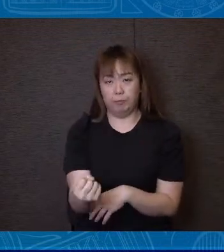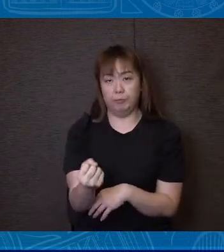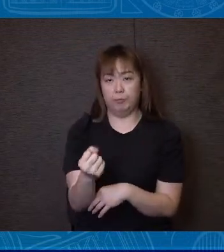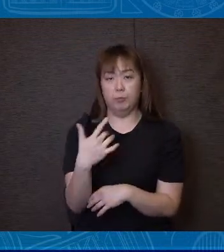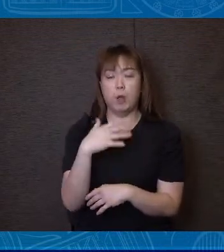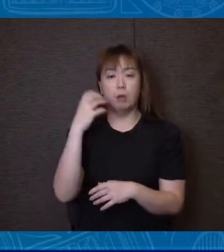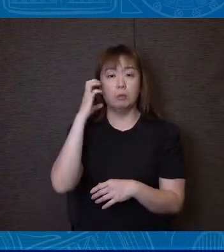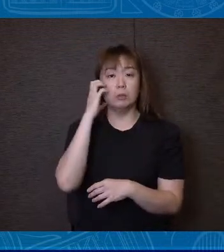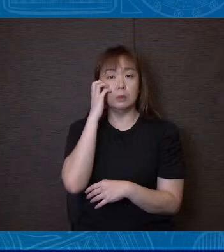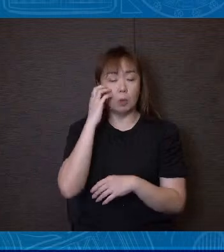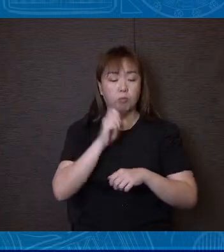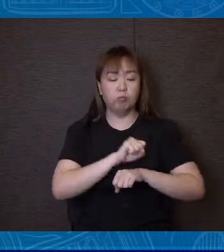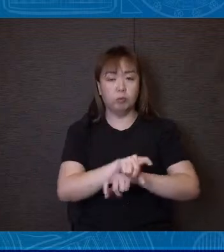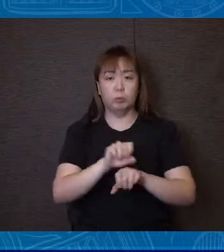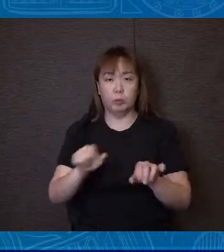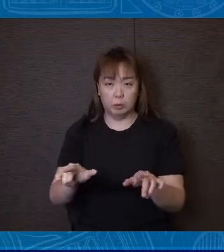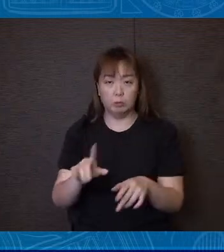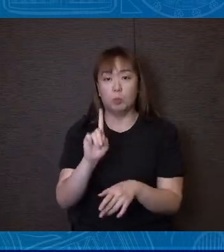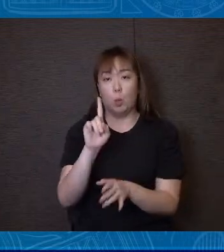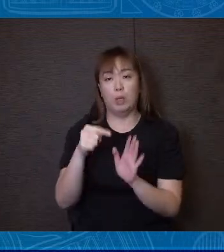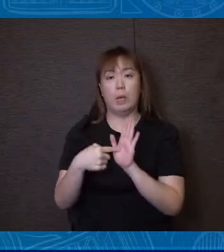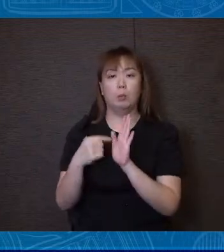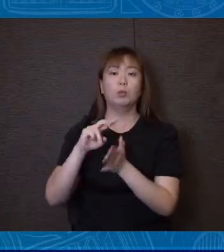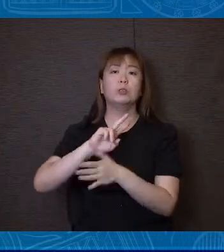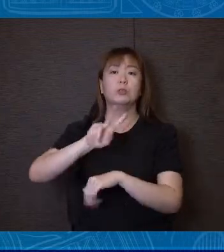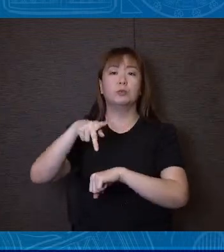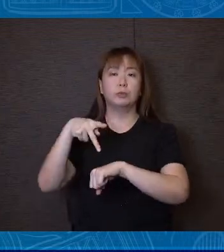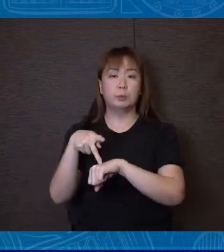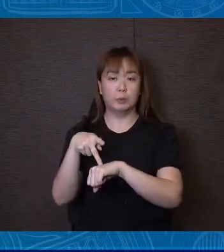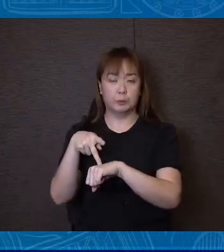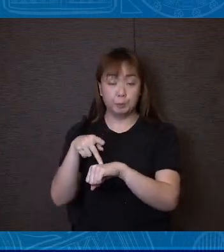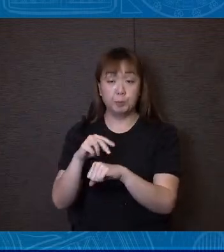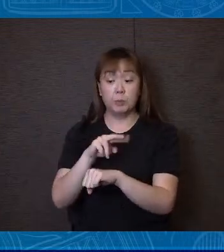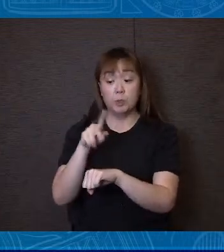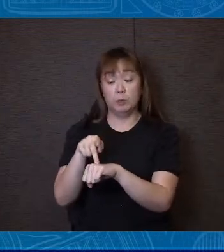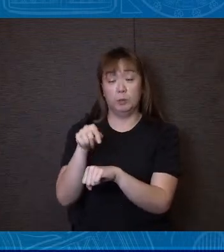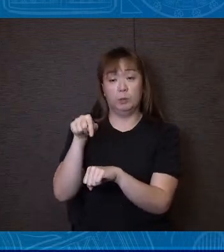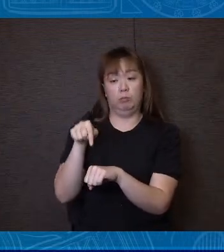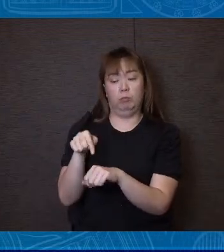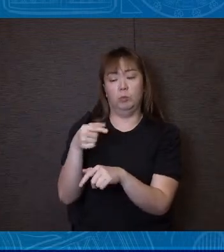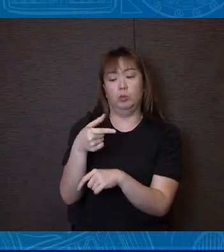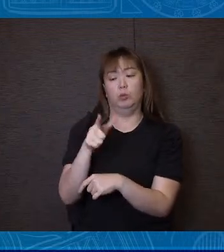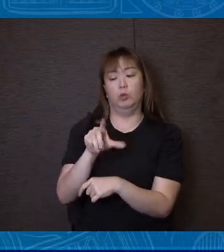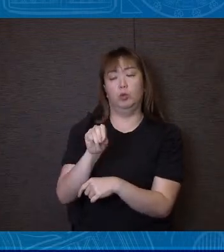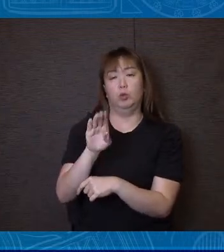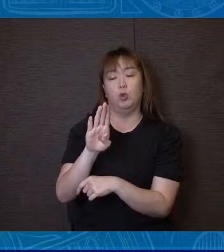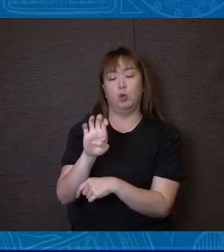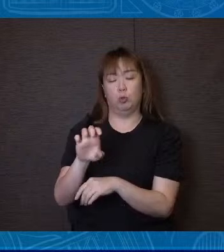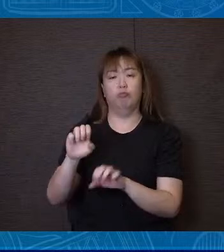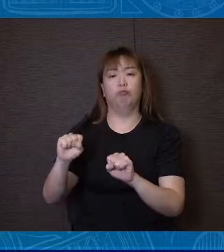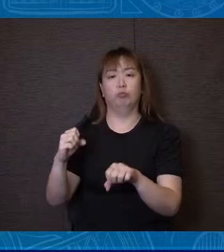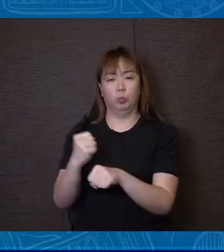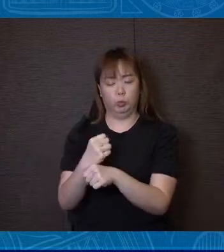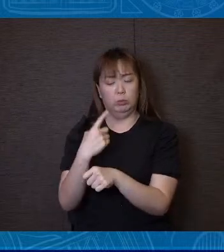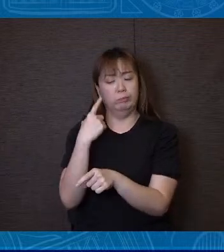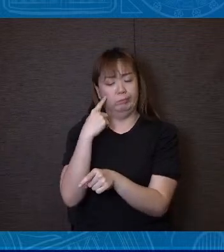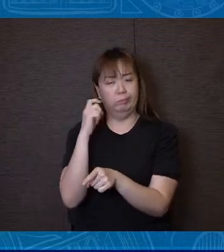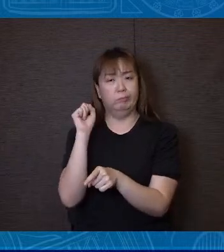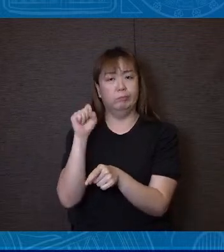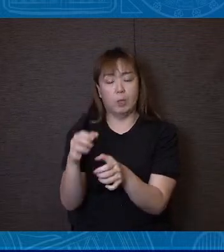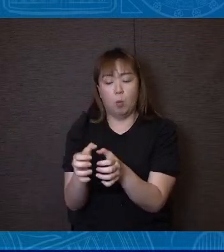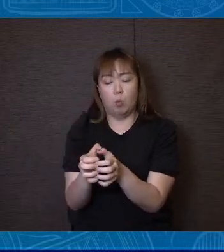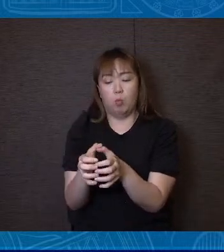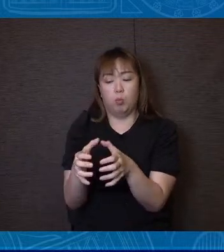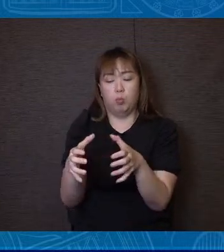the Philippines and the mobile network operators who made this possible. And I think it's proof that it can work and it can be scaled in a variety